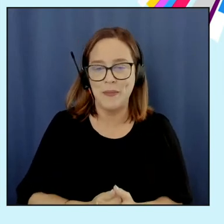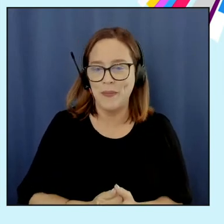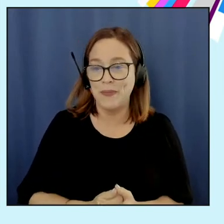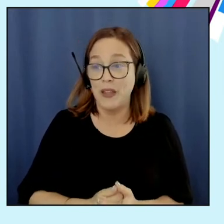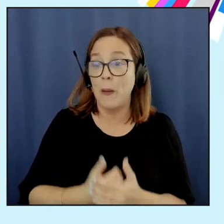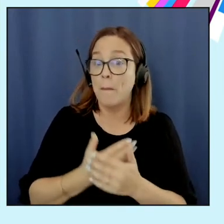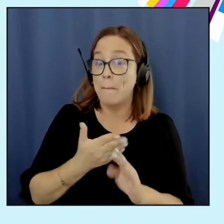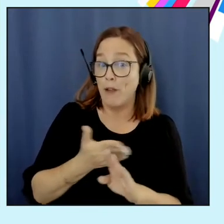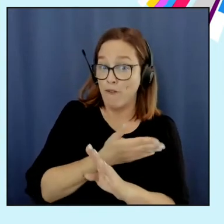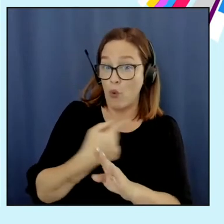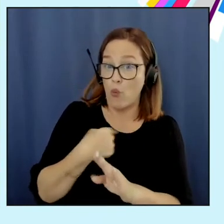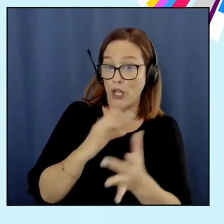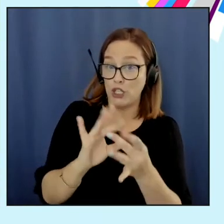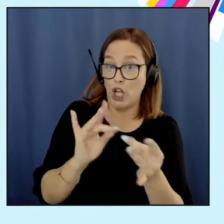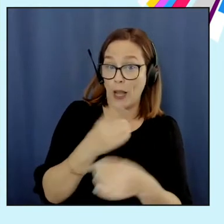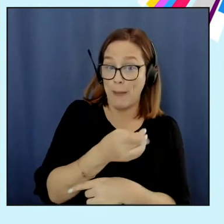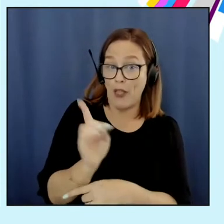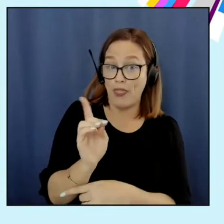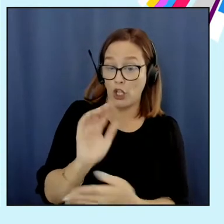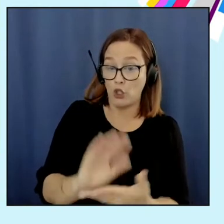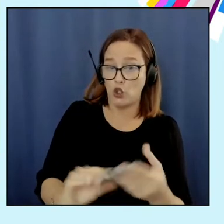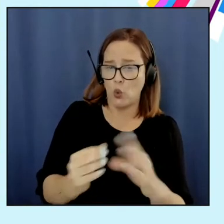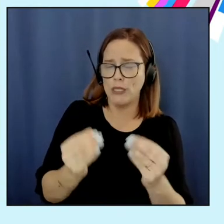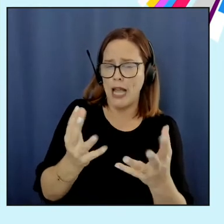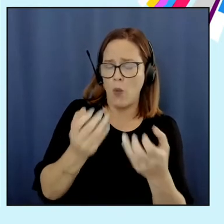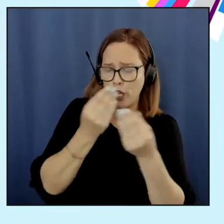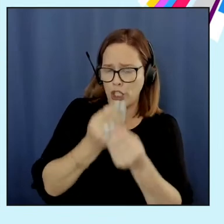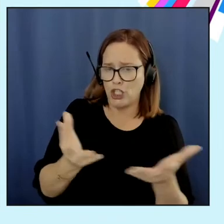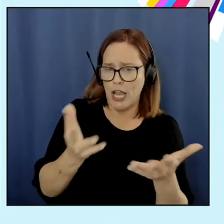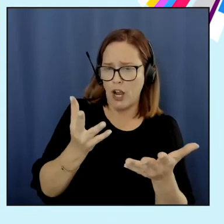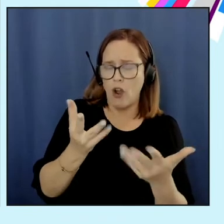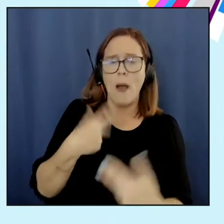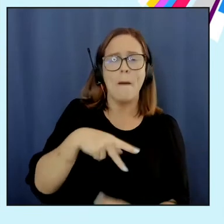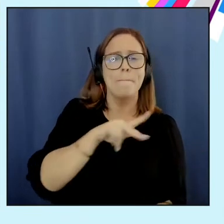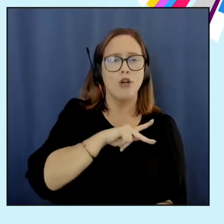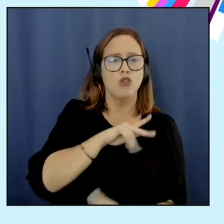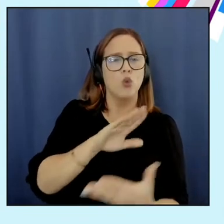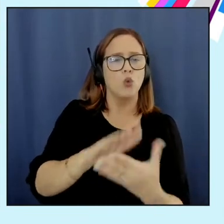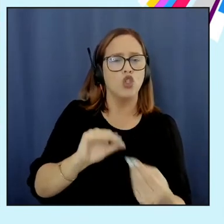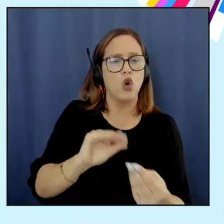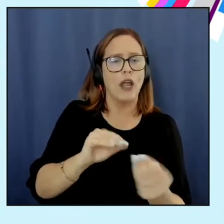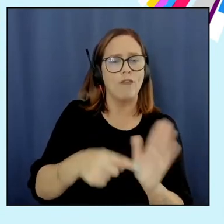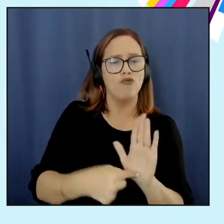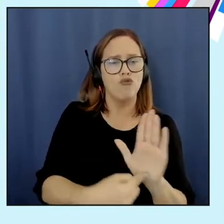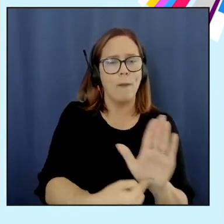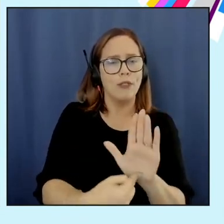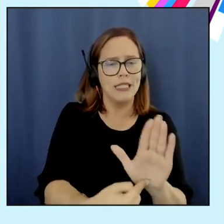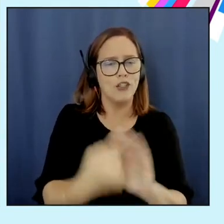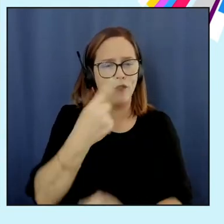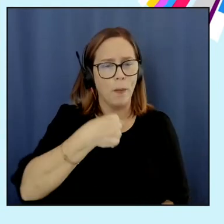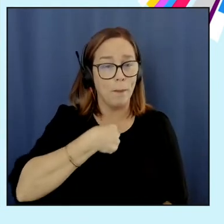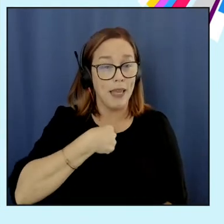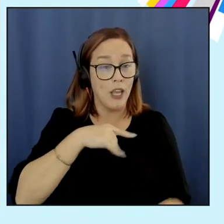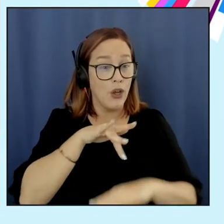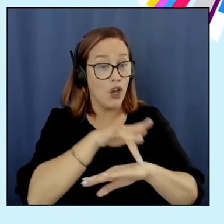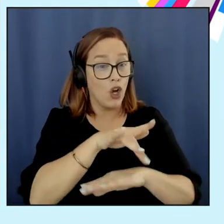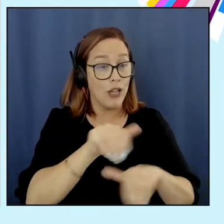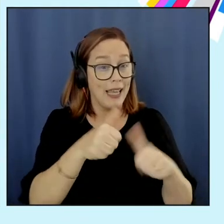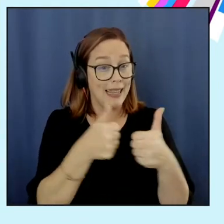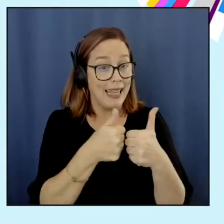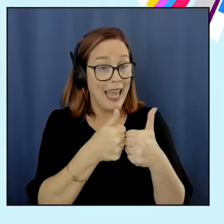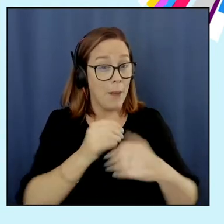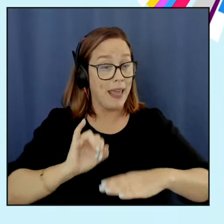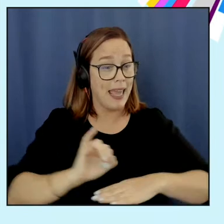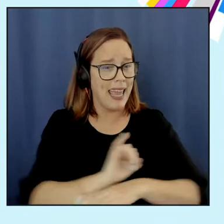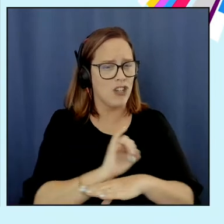their stories, I just kind of want to share a personal story of representation for me. You know, when I was early in the games industry starting out, there was this little indie movie